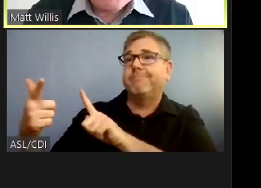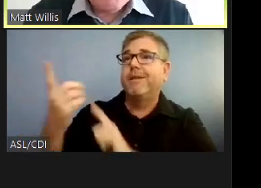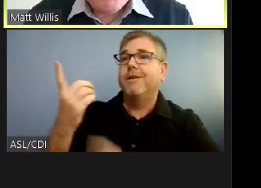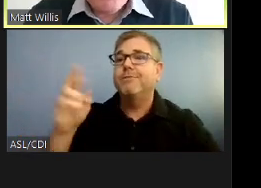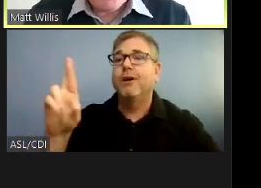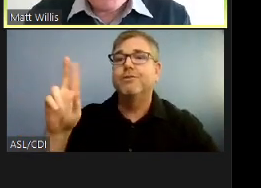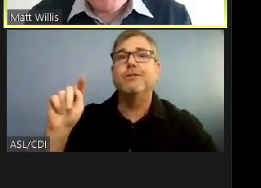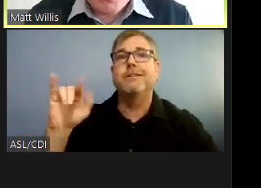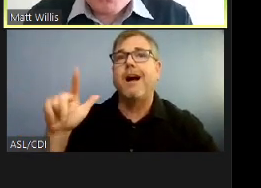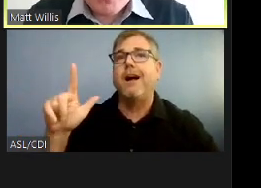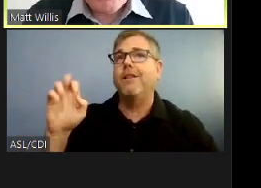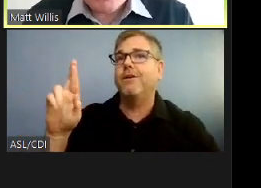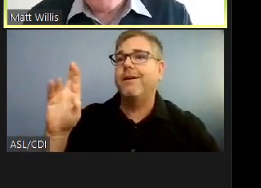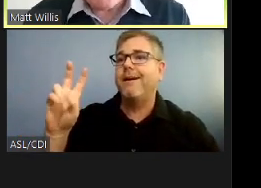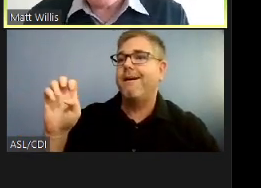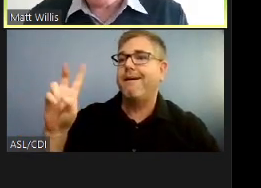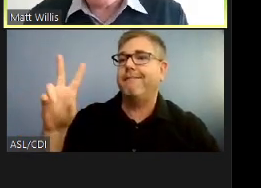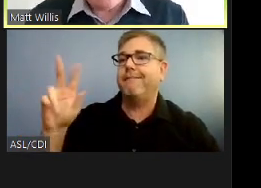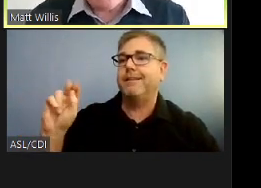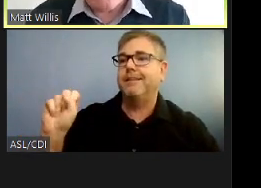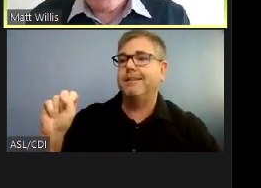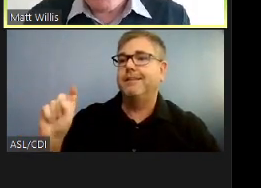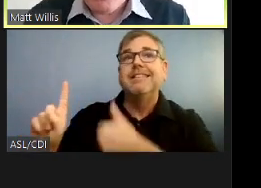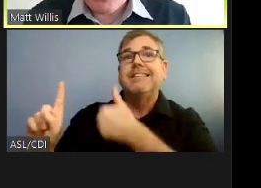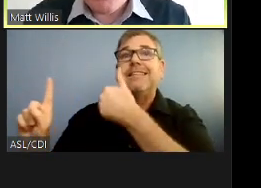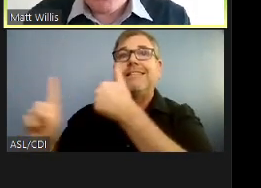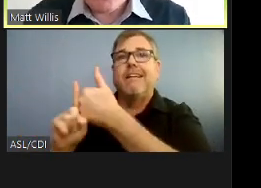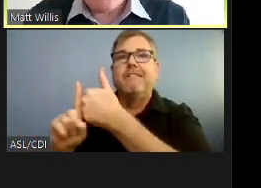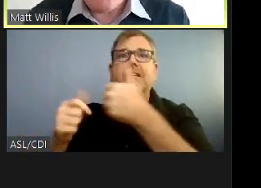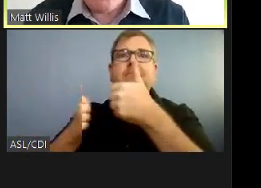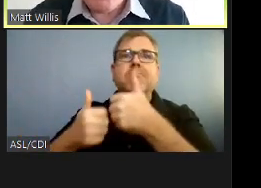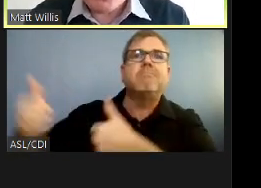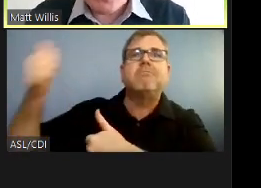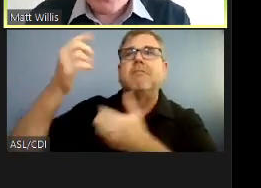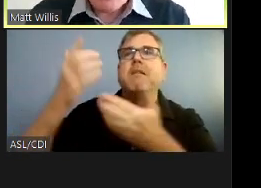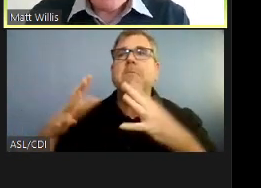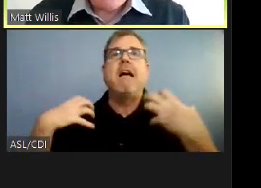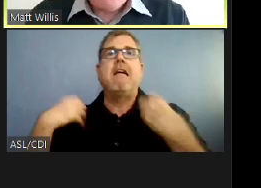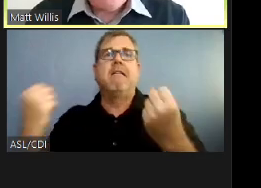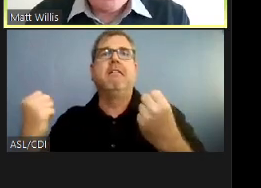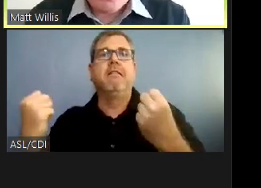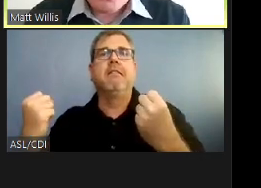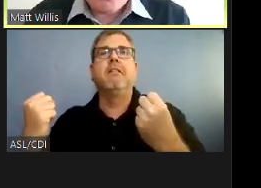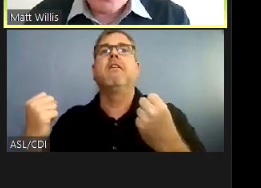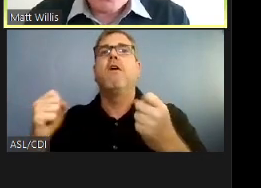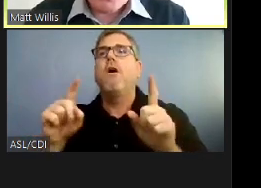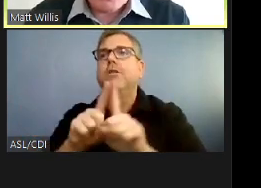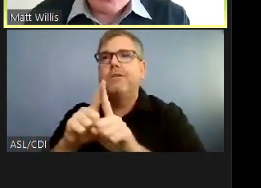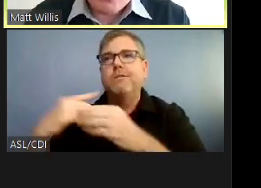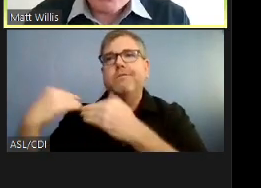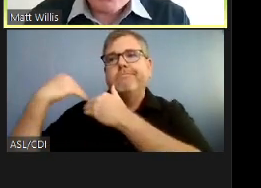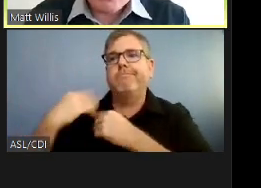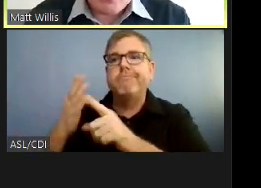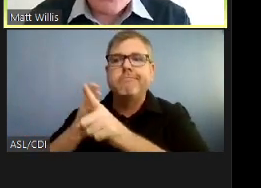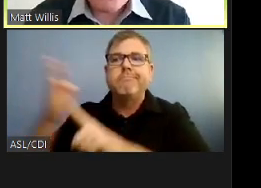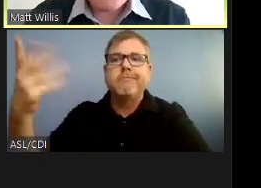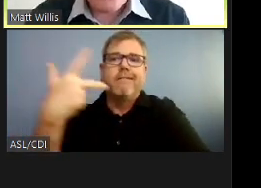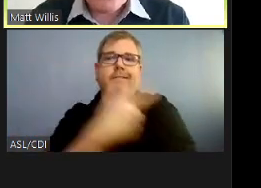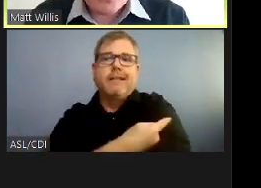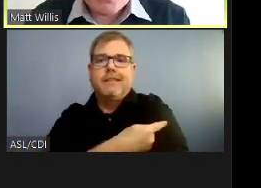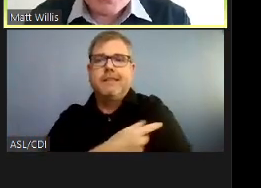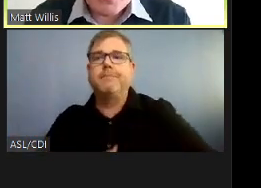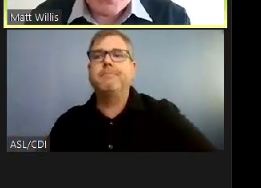is the chief of our vaccine branch. Tyler has been with us for about 1 month. He comes to us from New York City, where he has been working on